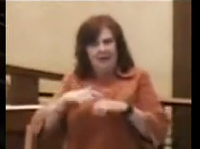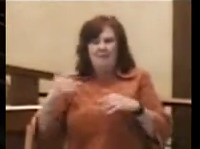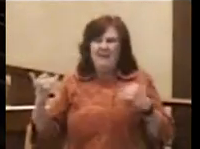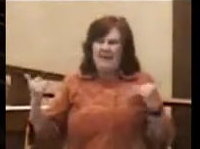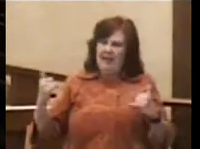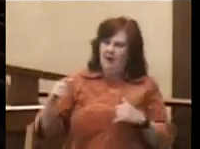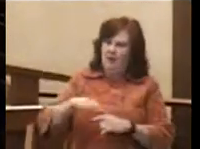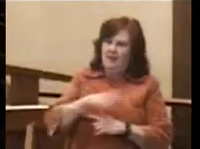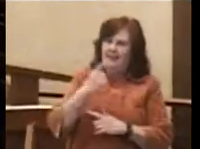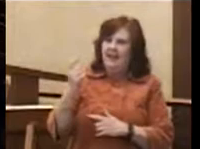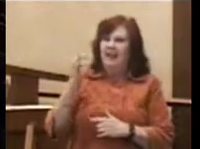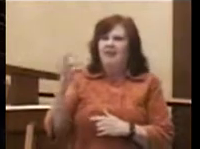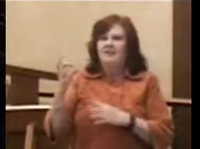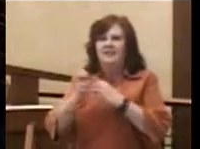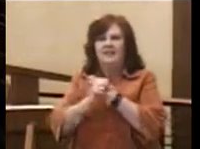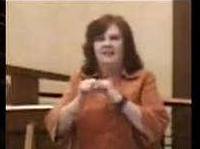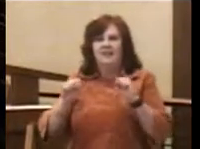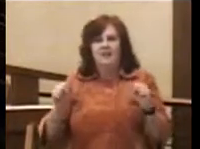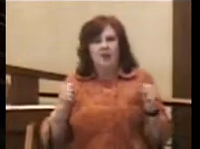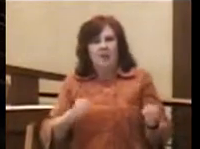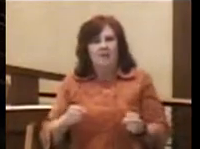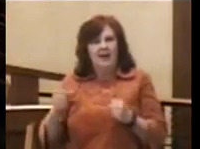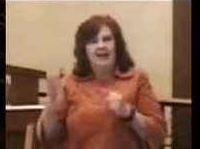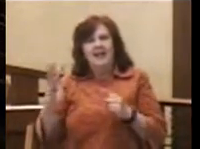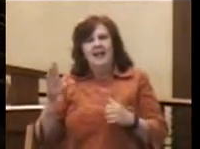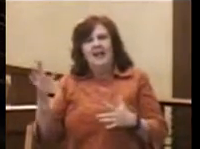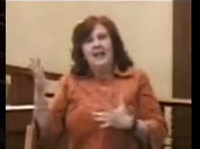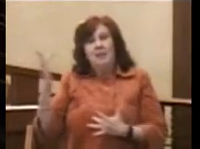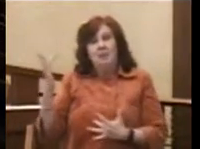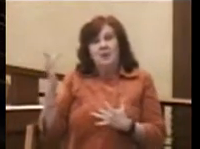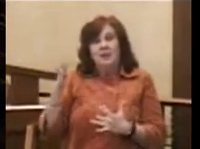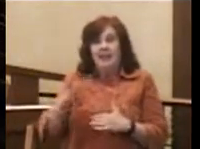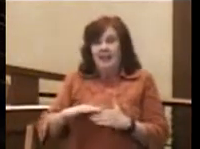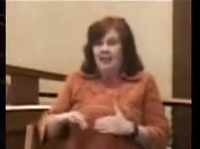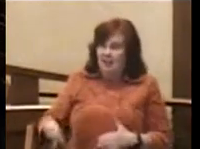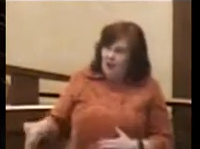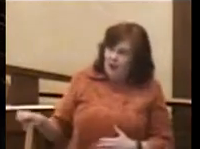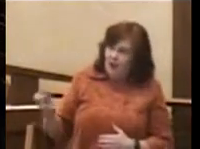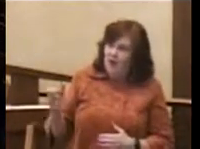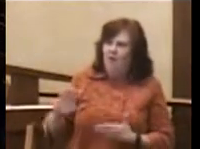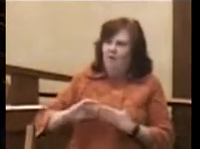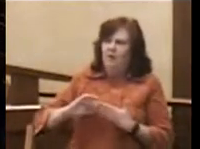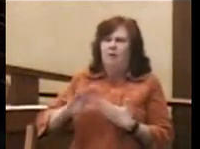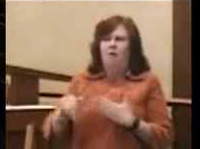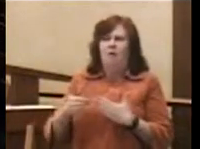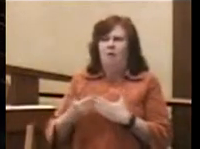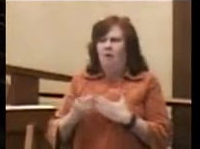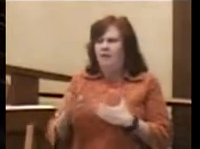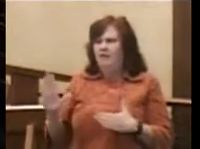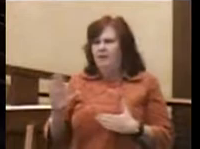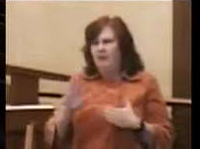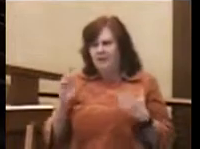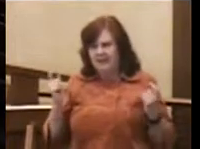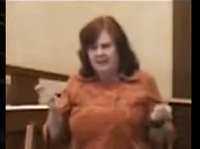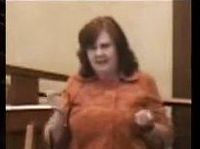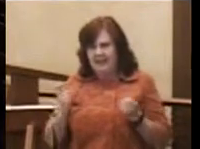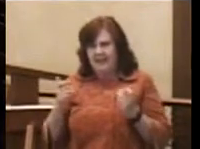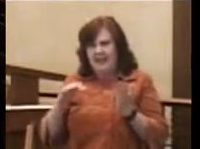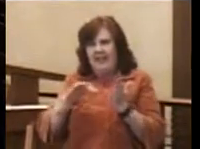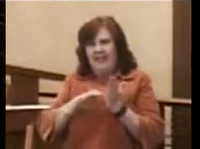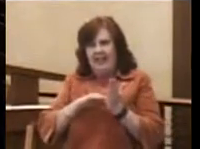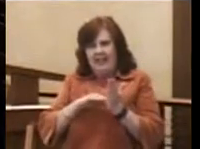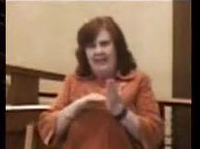of salvation. Almighty God has mercy on you, forgives you all of your sin, and brings to